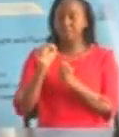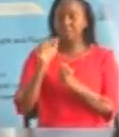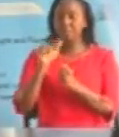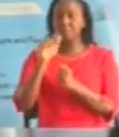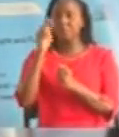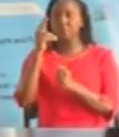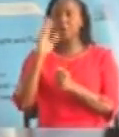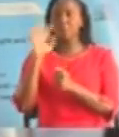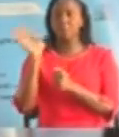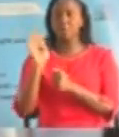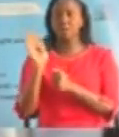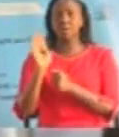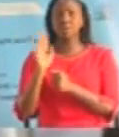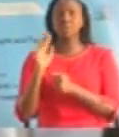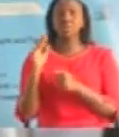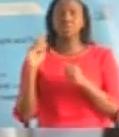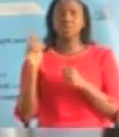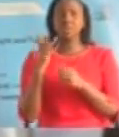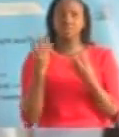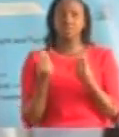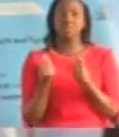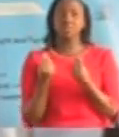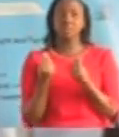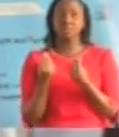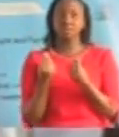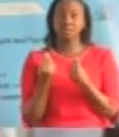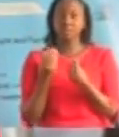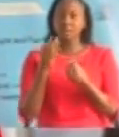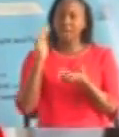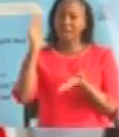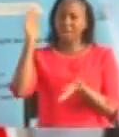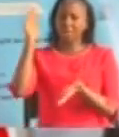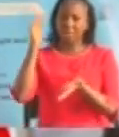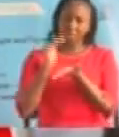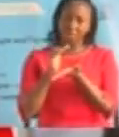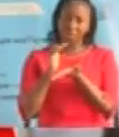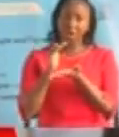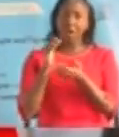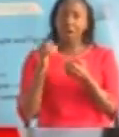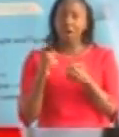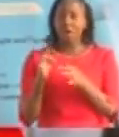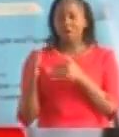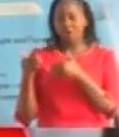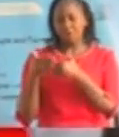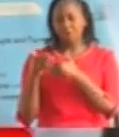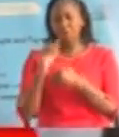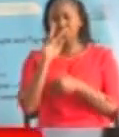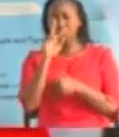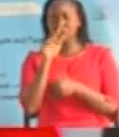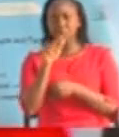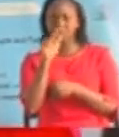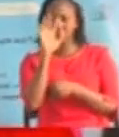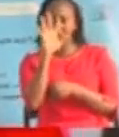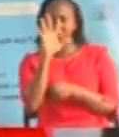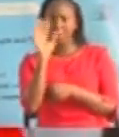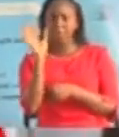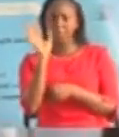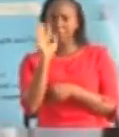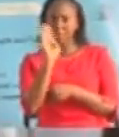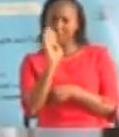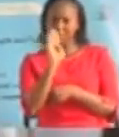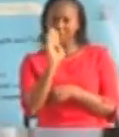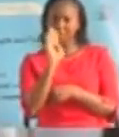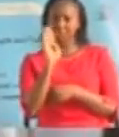15.4 billion Kenya shillings, a reduction of close to 2.5 billion Kenya shillings.